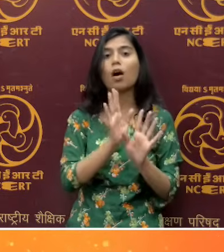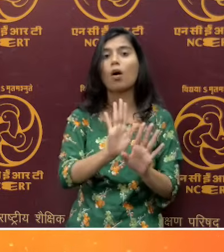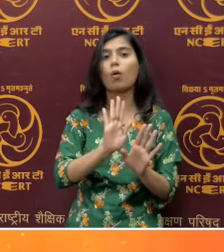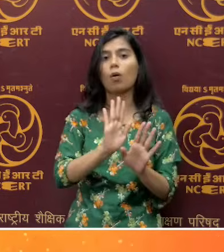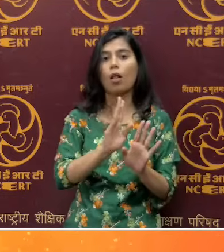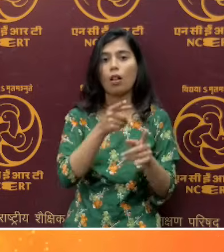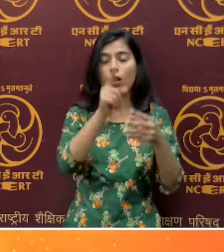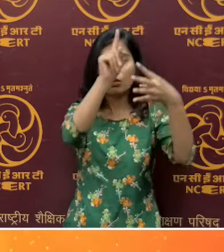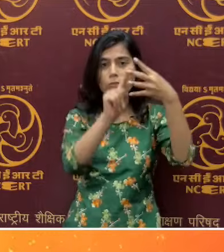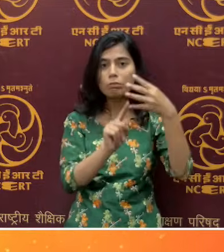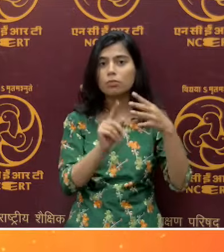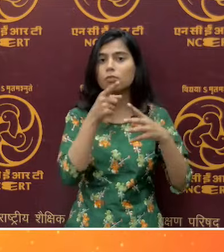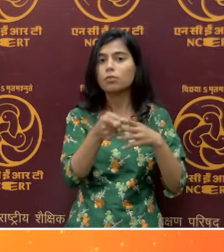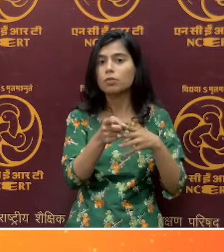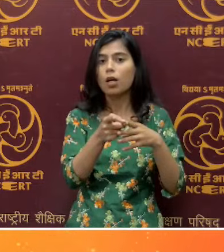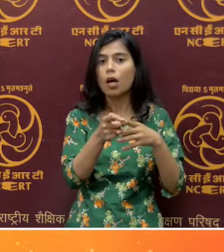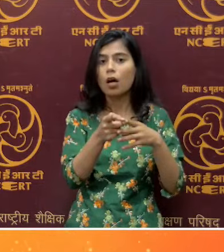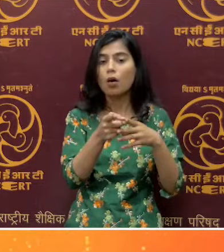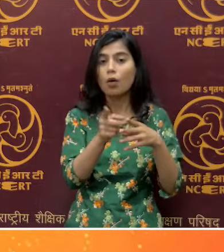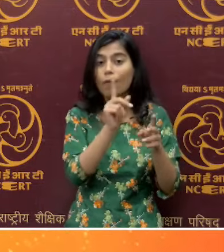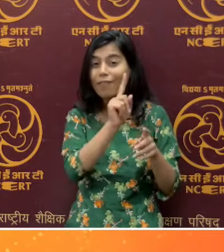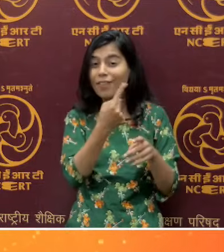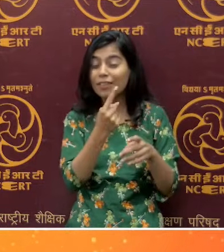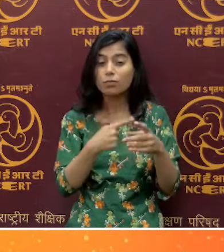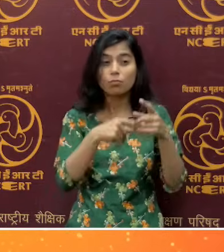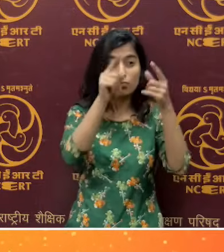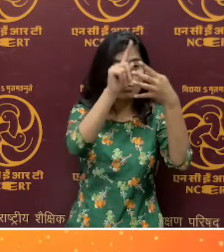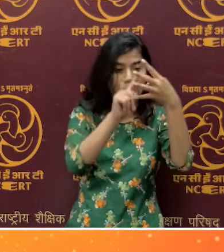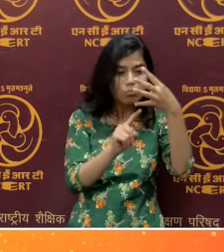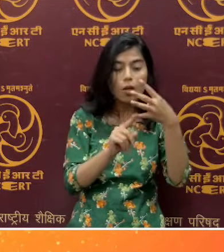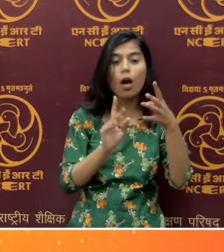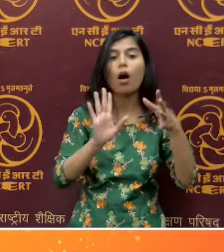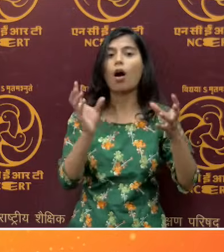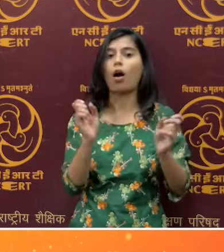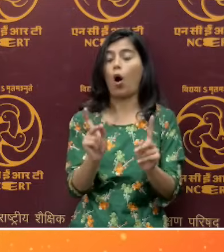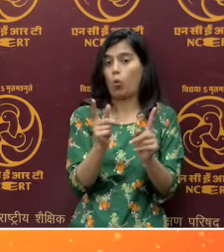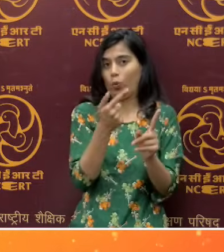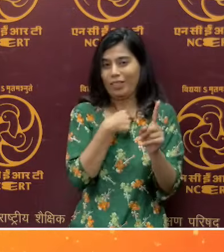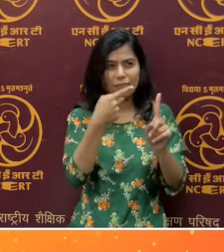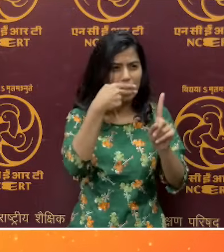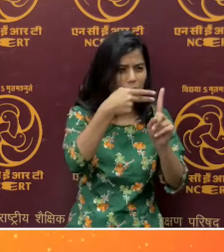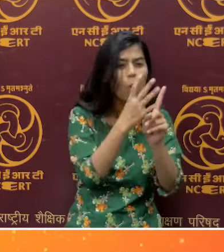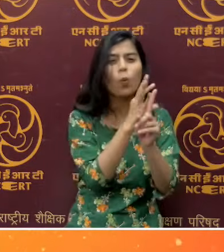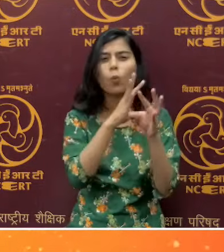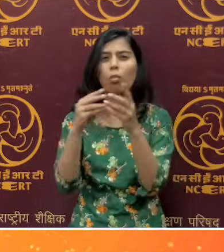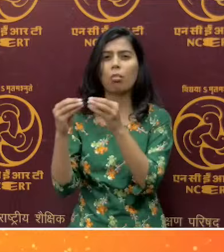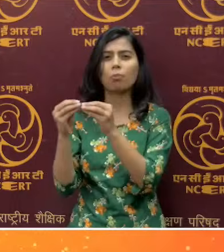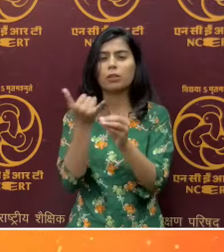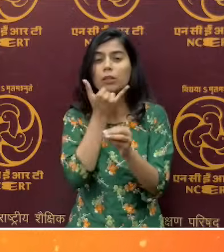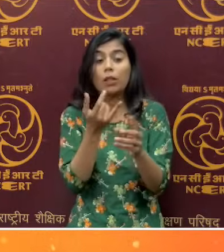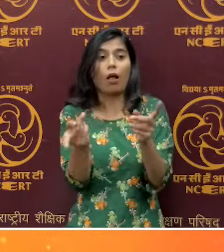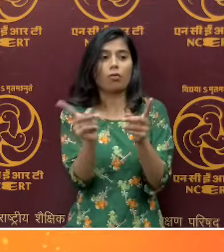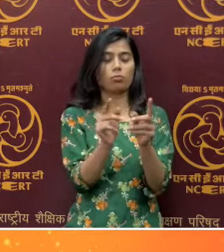and see the selected checkbox you already worked on. You wanted to update it, you can update it. And then once you are sure that this is